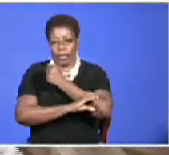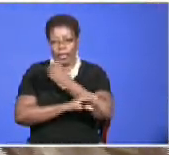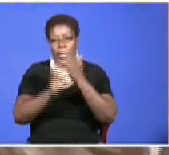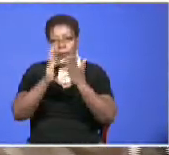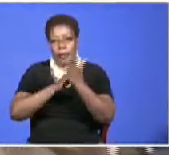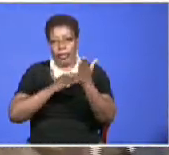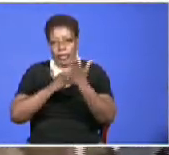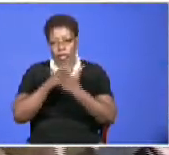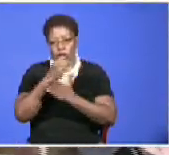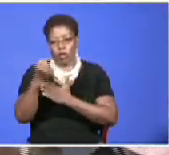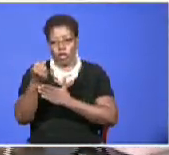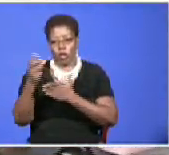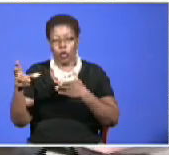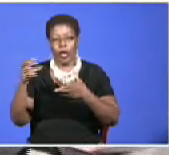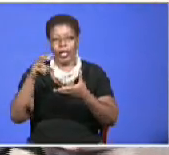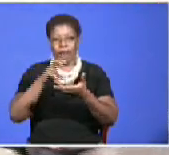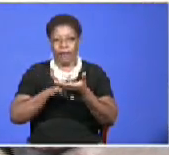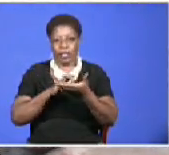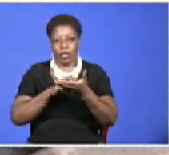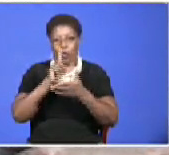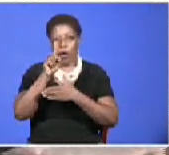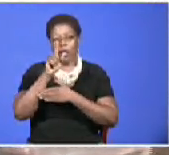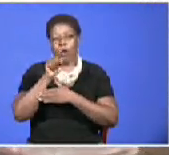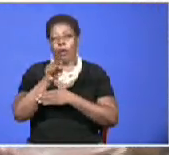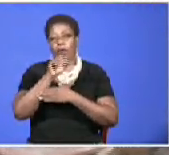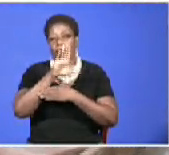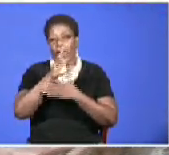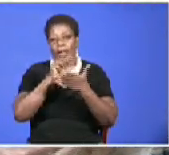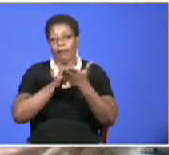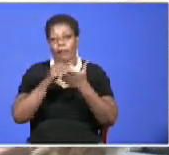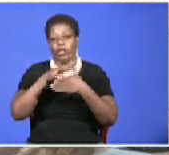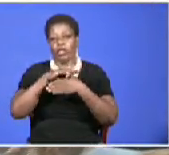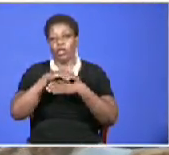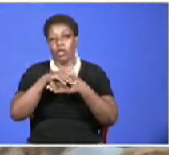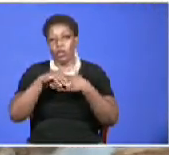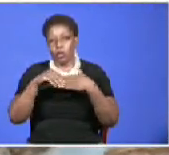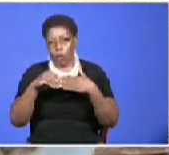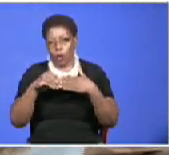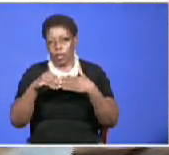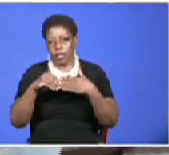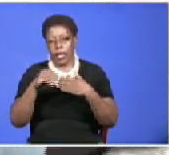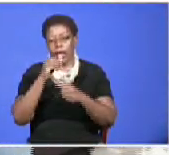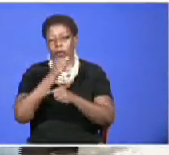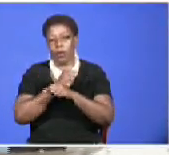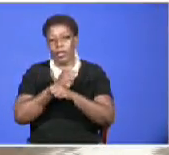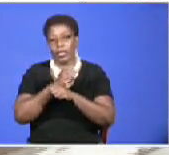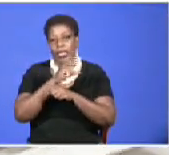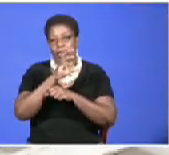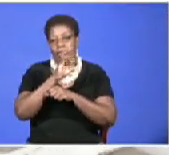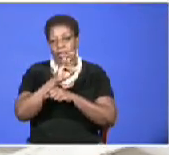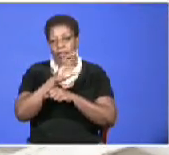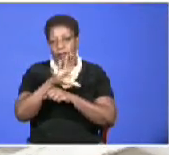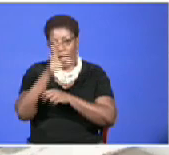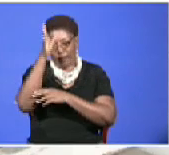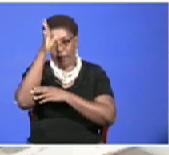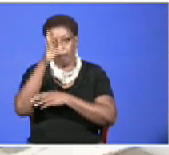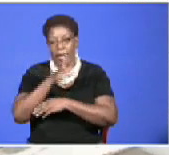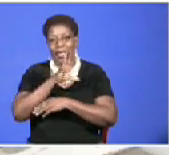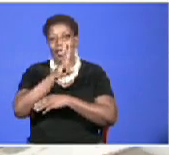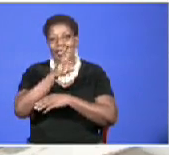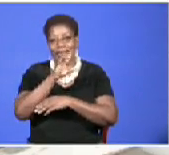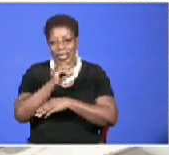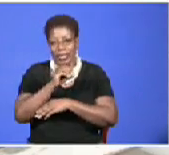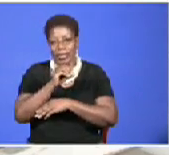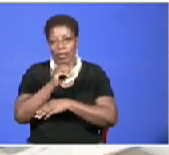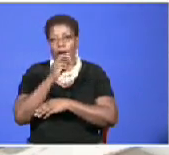have already invested over $1.5 million and employing 72 men. 60 of them, officials say, are displaced residents